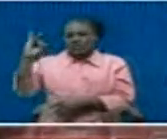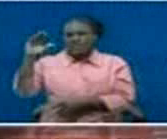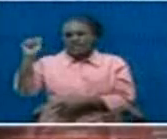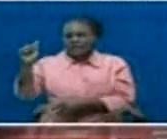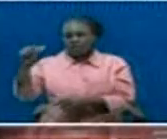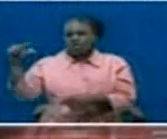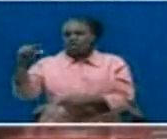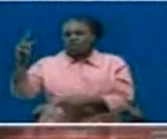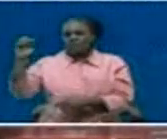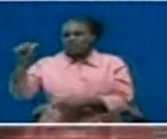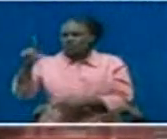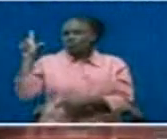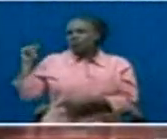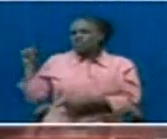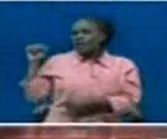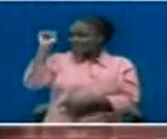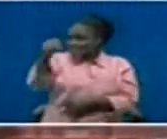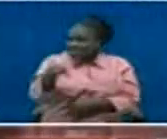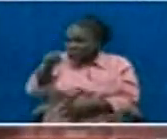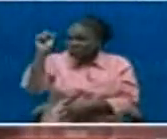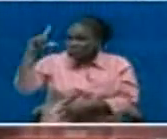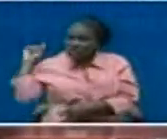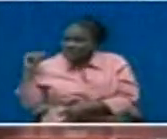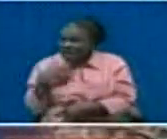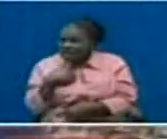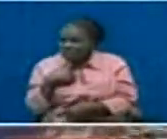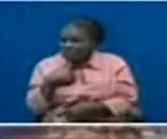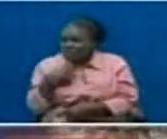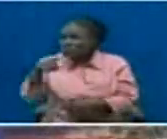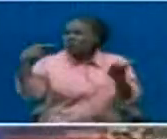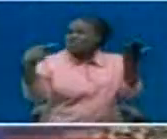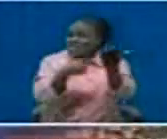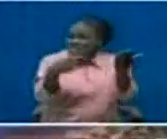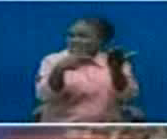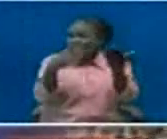SophiaLepu@gmail.com. Are you on Twitter? Yes, I am. You're on Twitter? Yes. Uko digital.